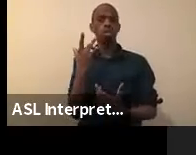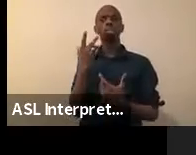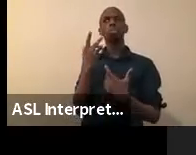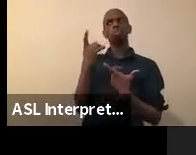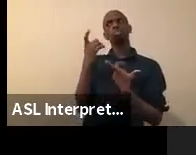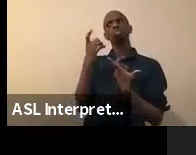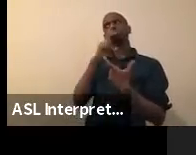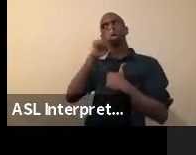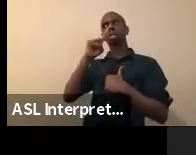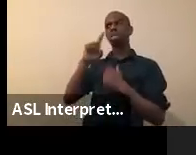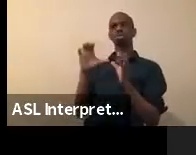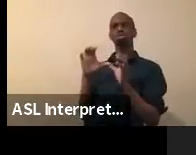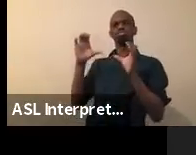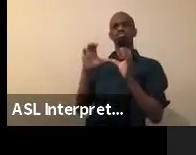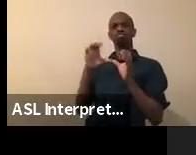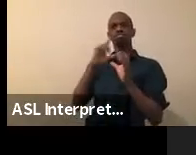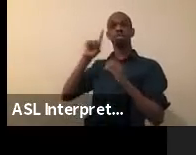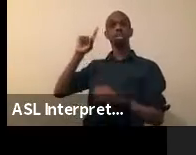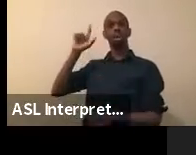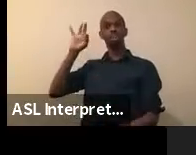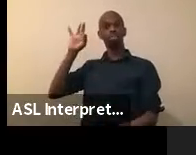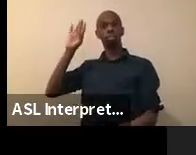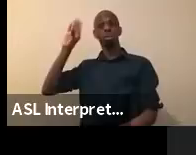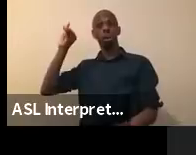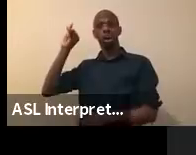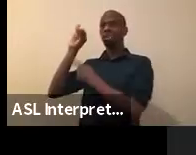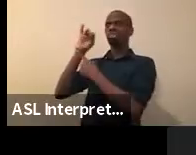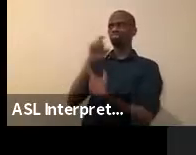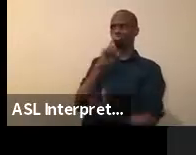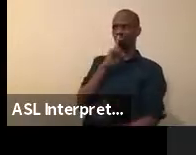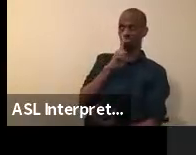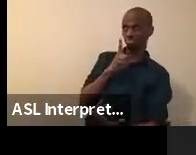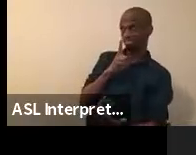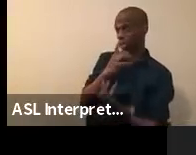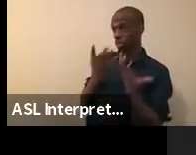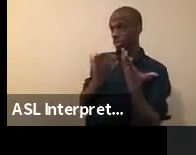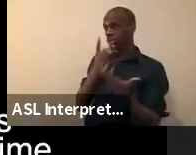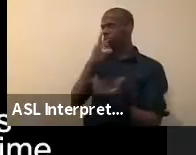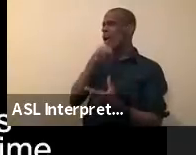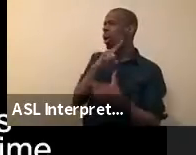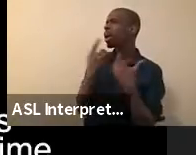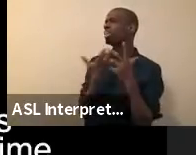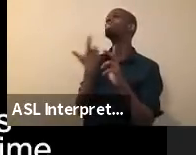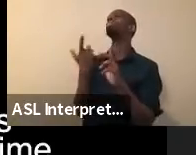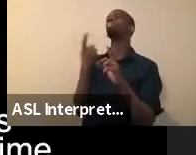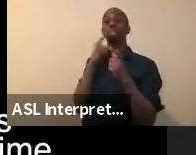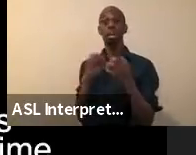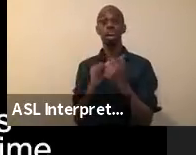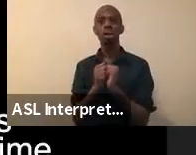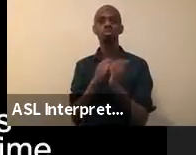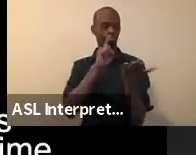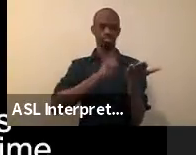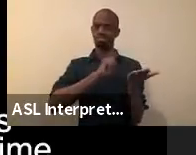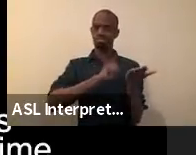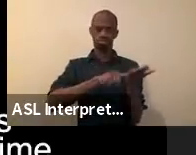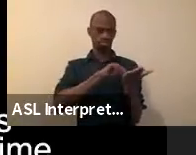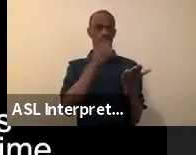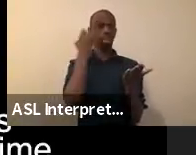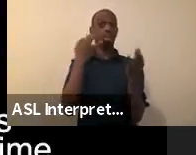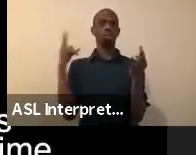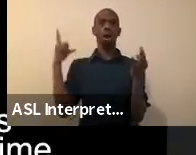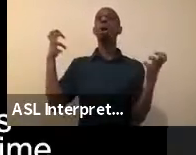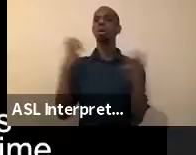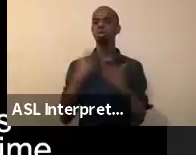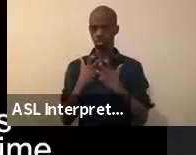to kind of help people think that there were quote unquote national crime waves, right? So in 1994,